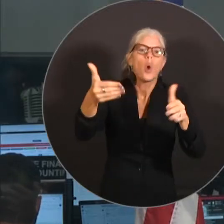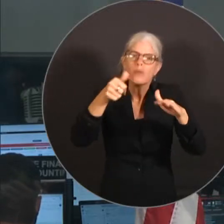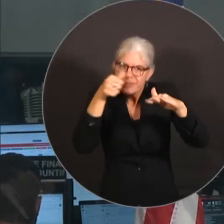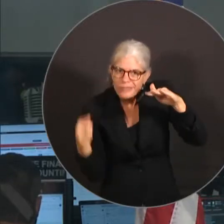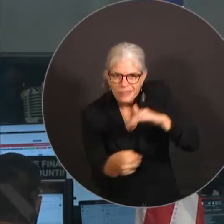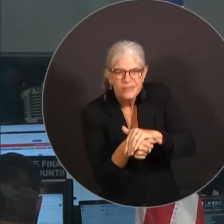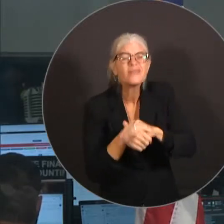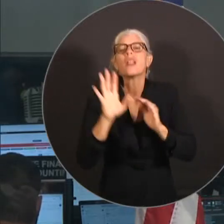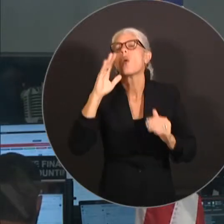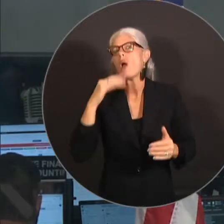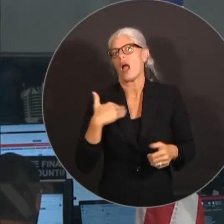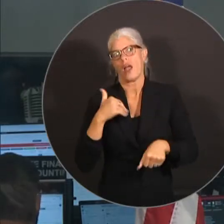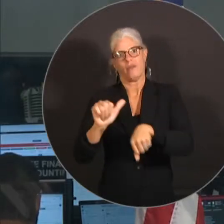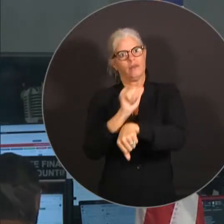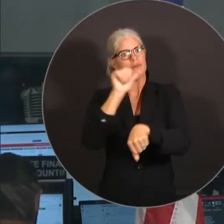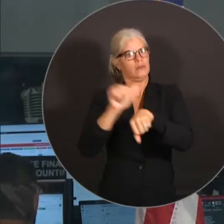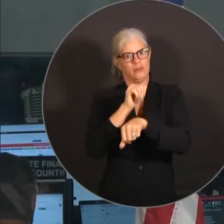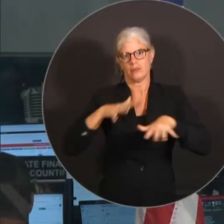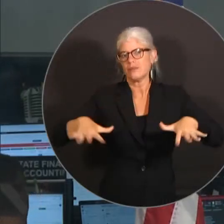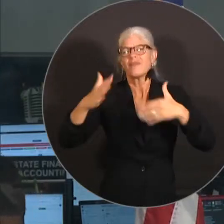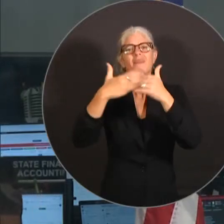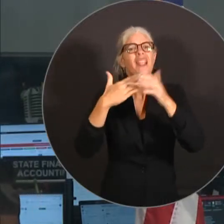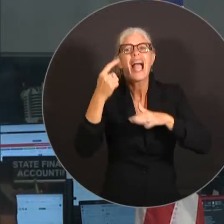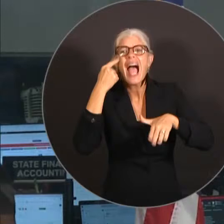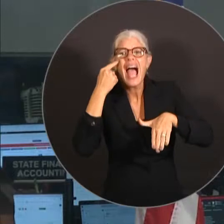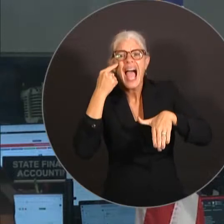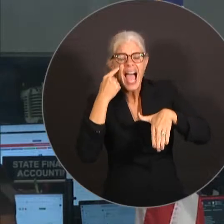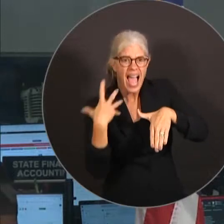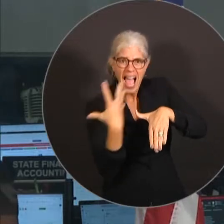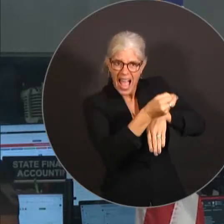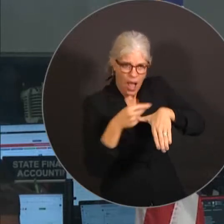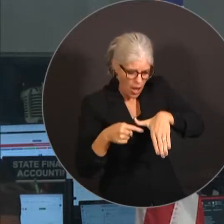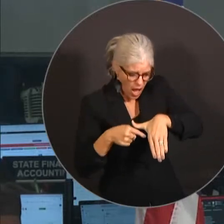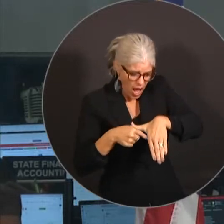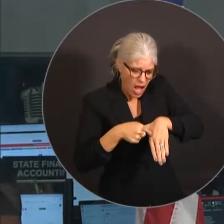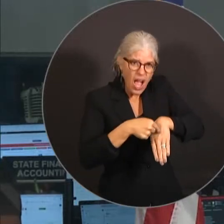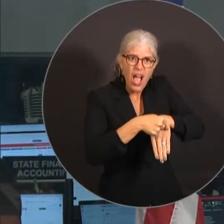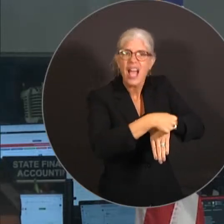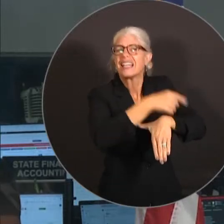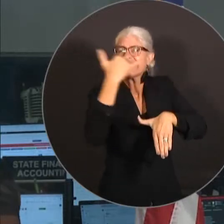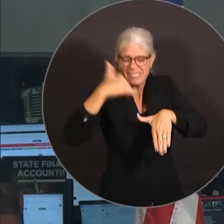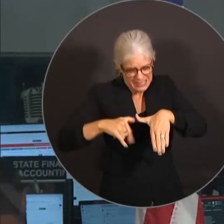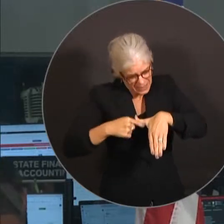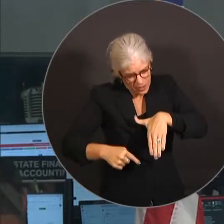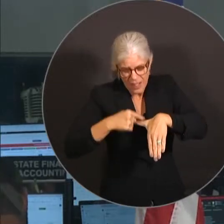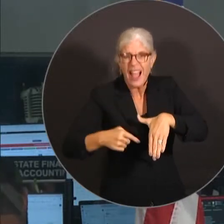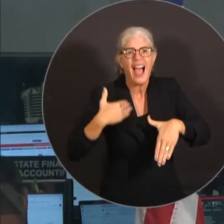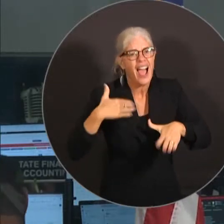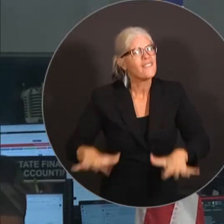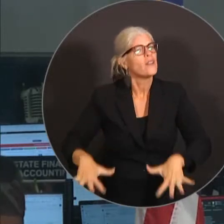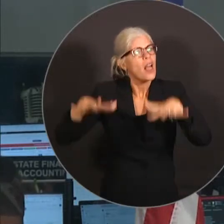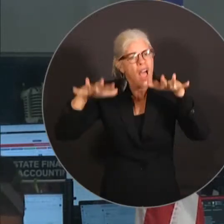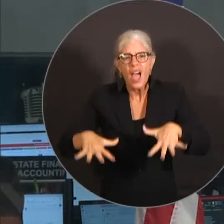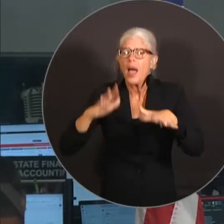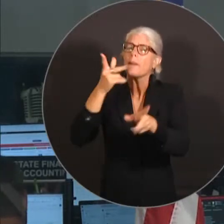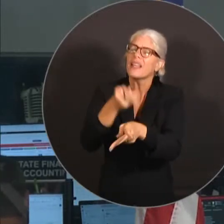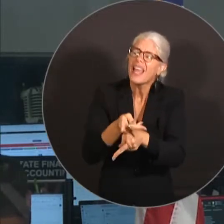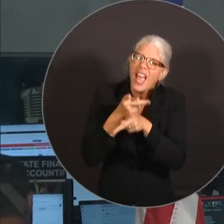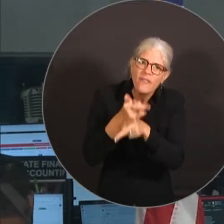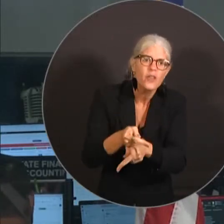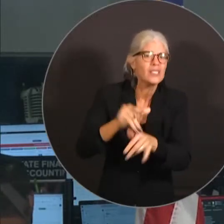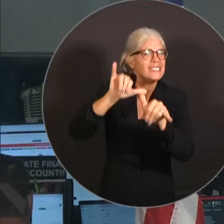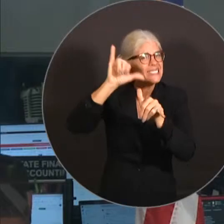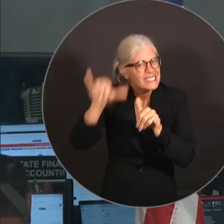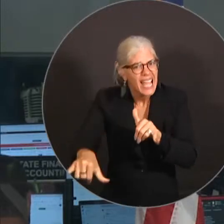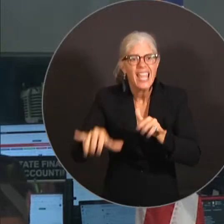hazards. Even when it passes, if there's floodwaters, be very careful about any of that. Help is on the way. We're going to get everyone back, get everyone up on their